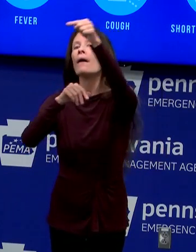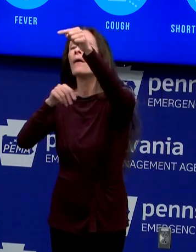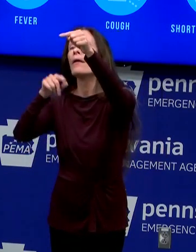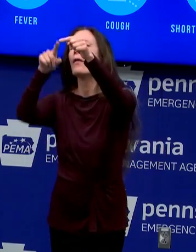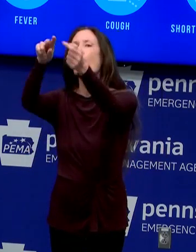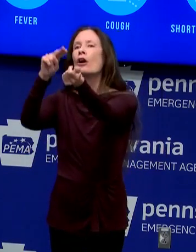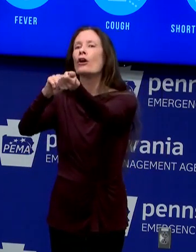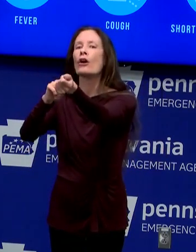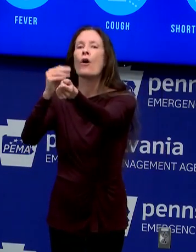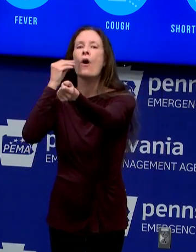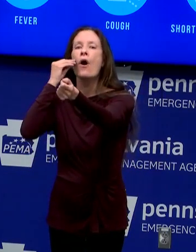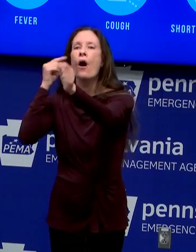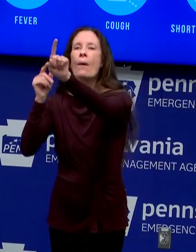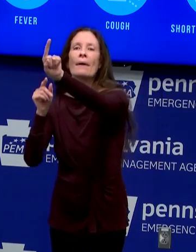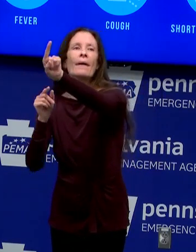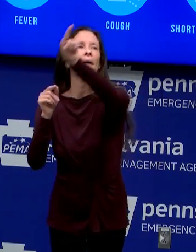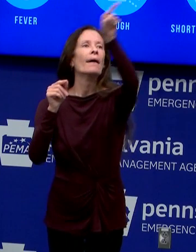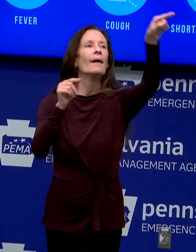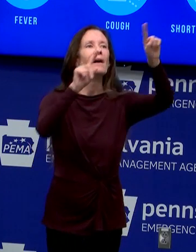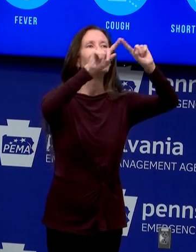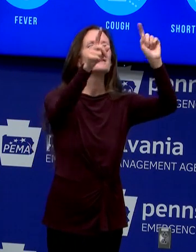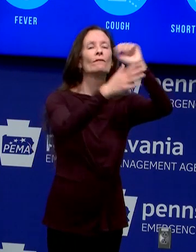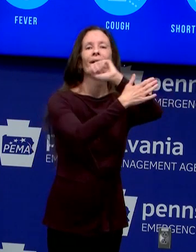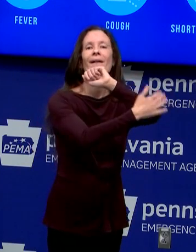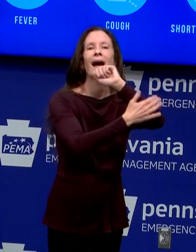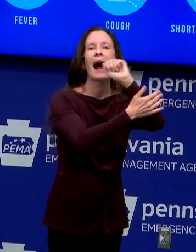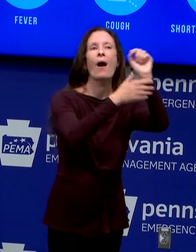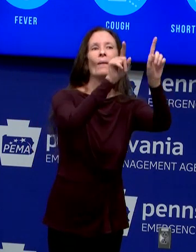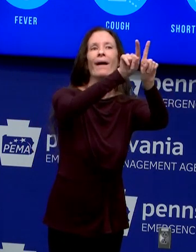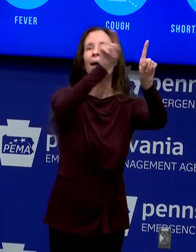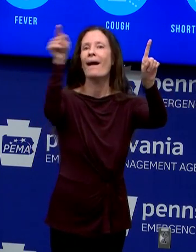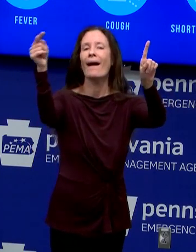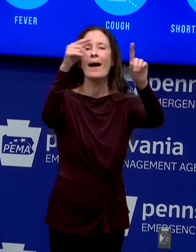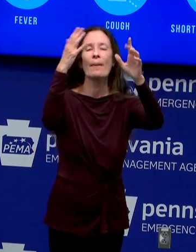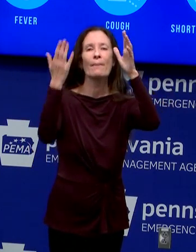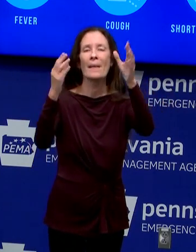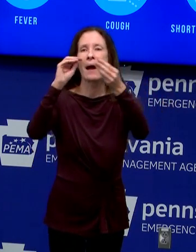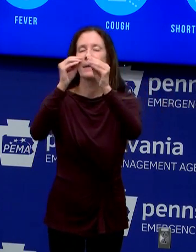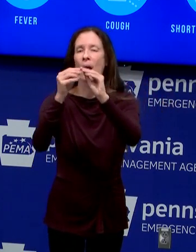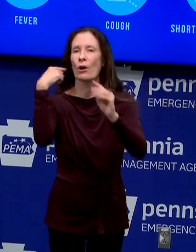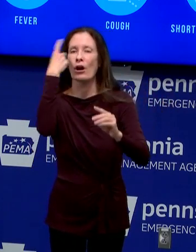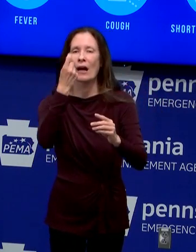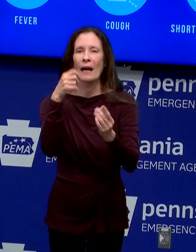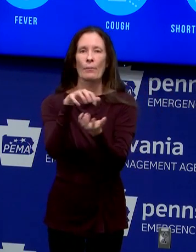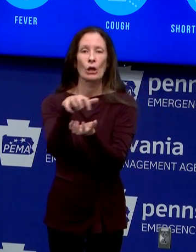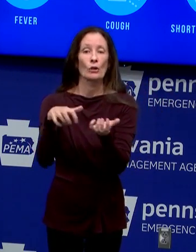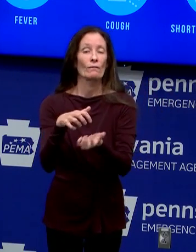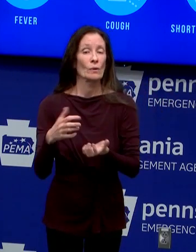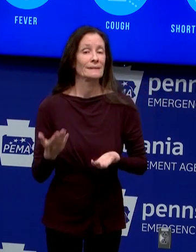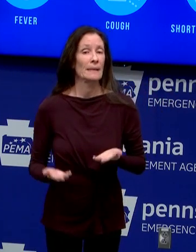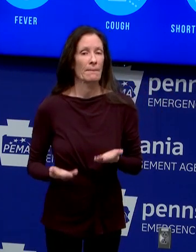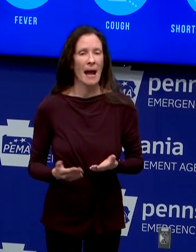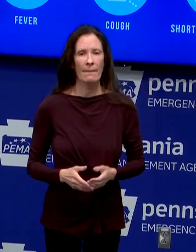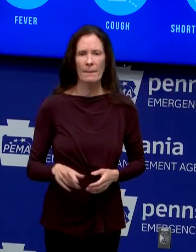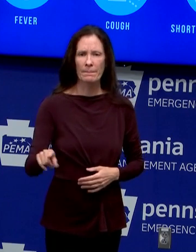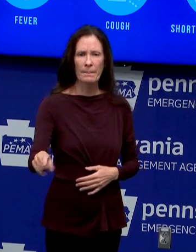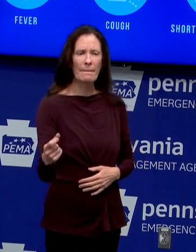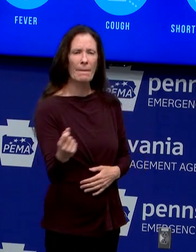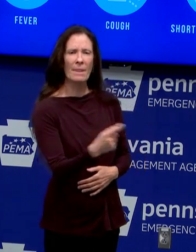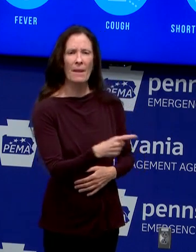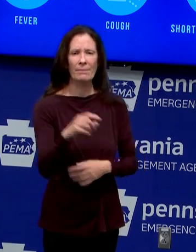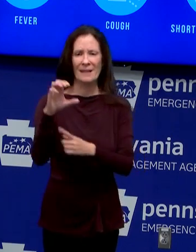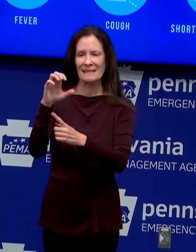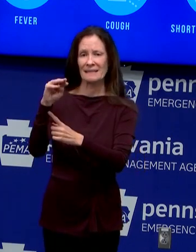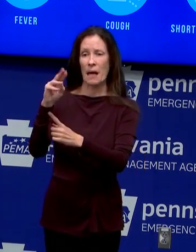actually not specifically sure. From the Borough newspaper, has the CMU model been completed, and will it be made public?